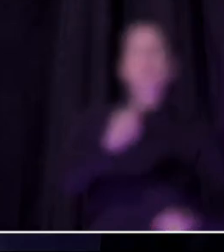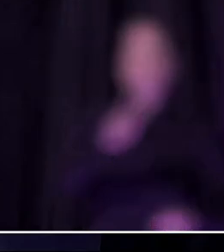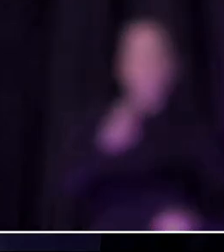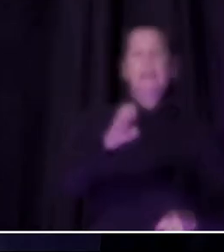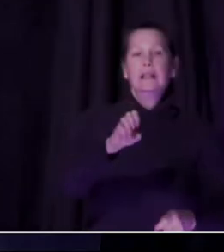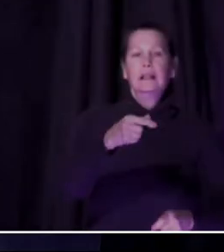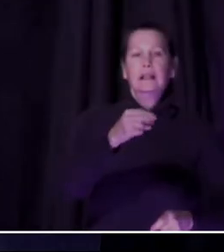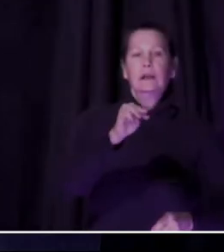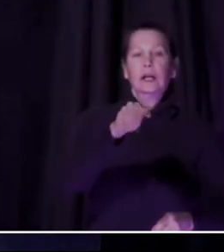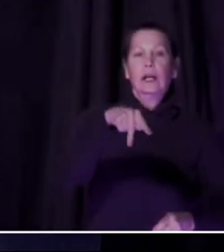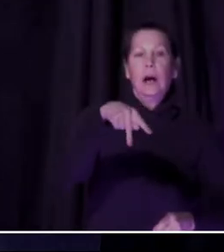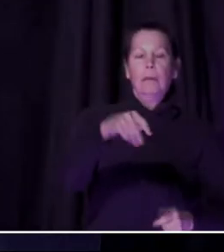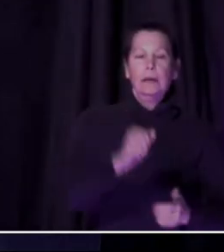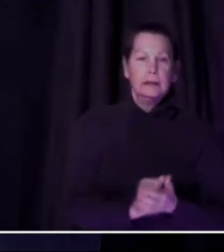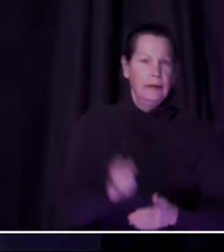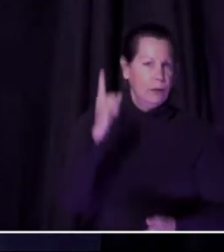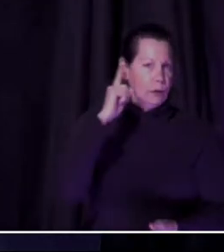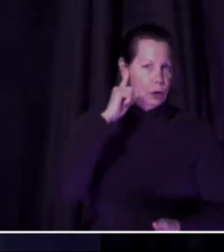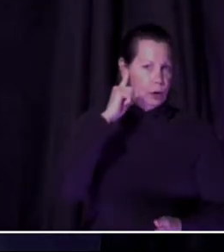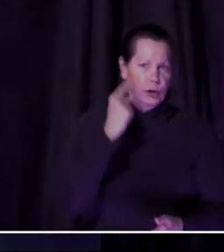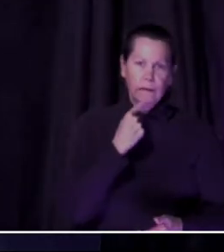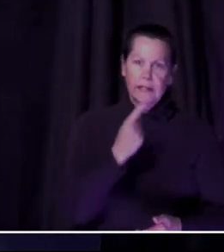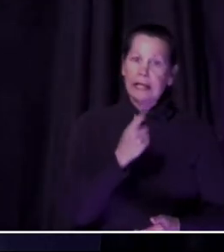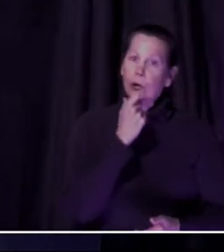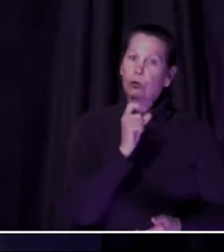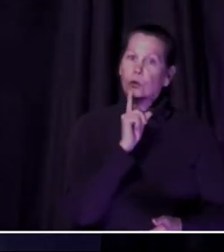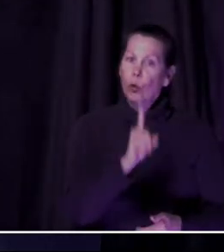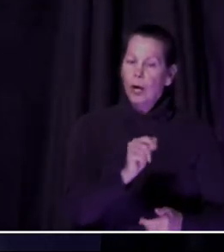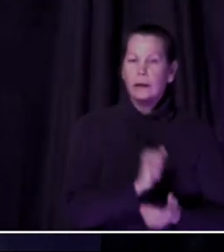You ever heard the saying, who you are,